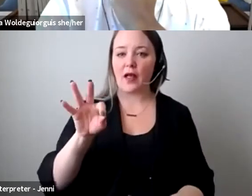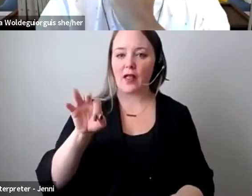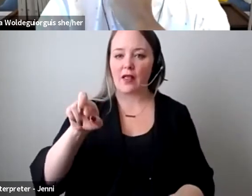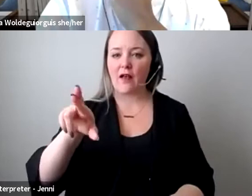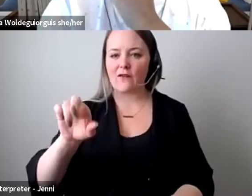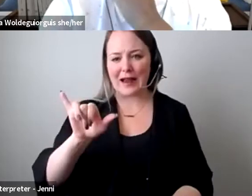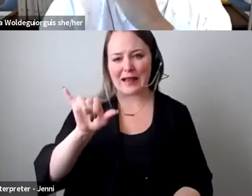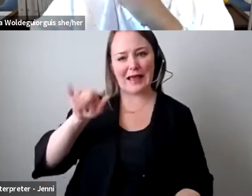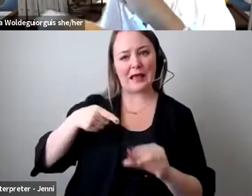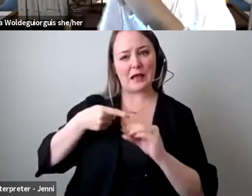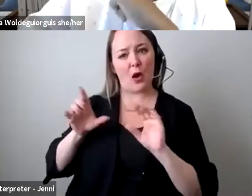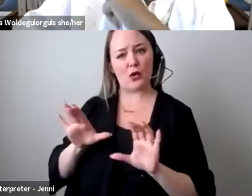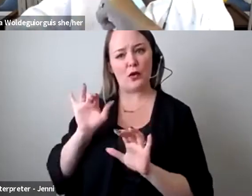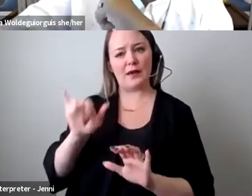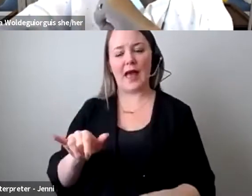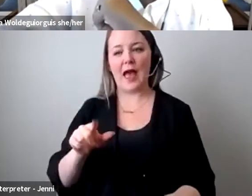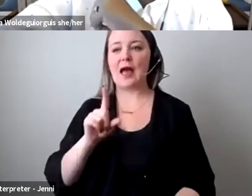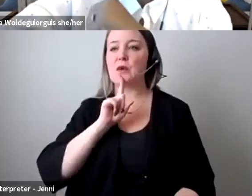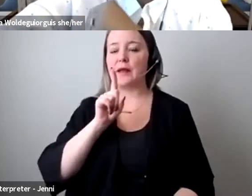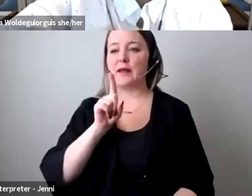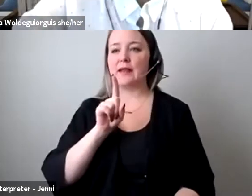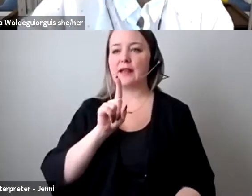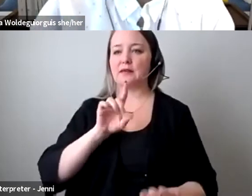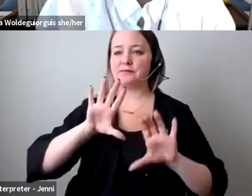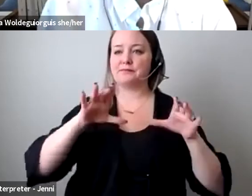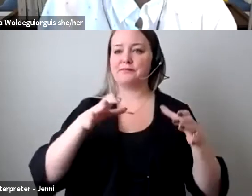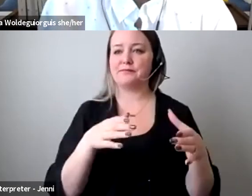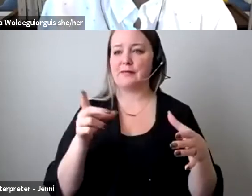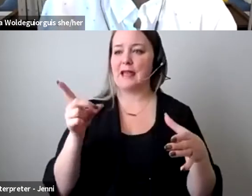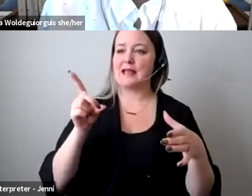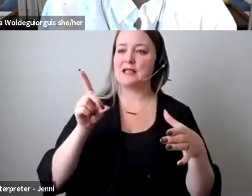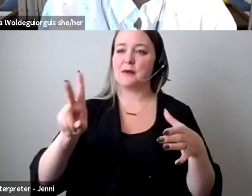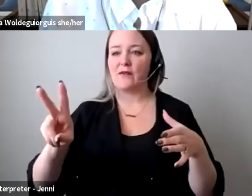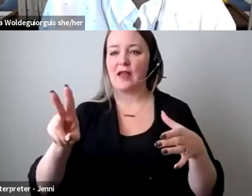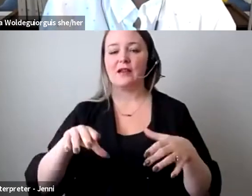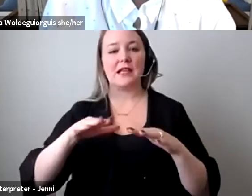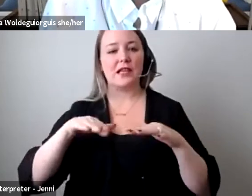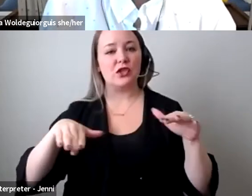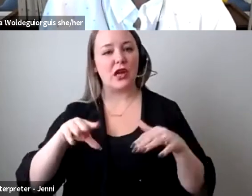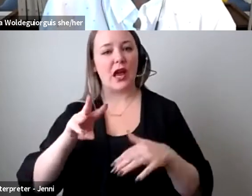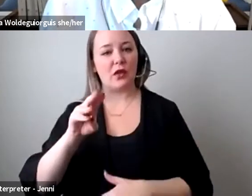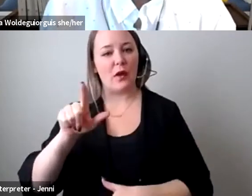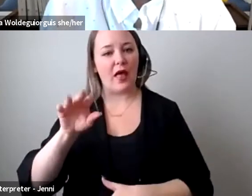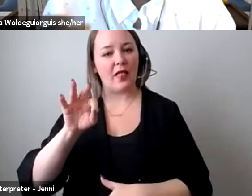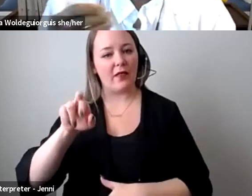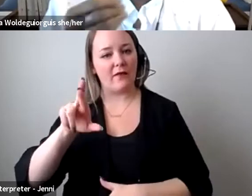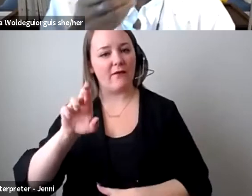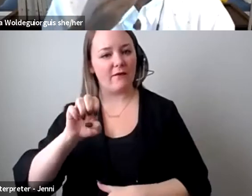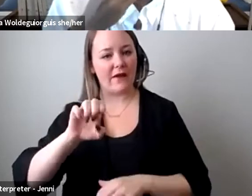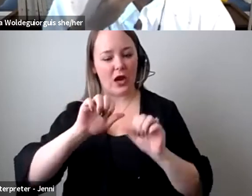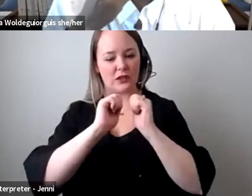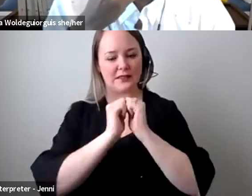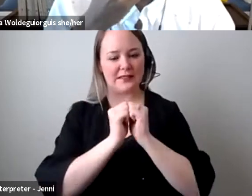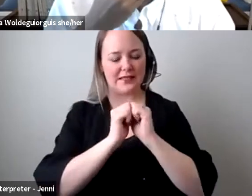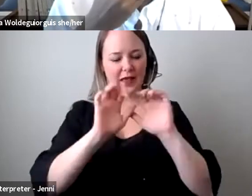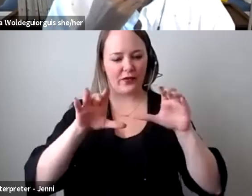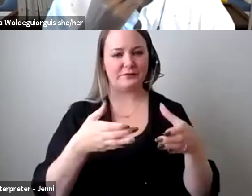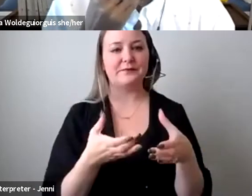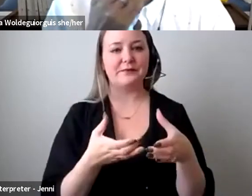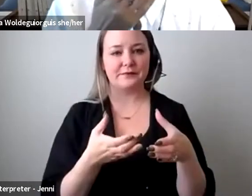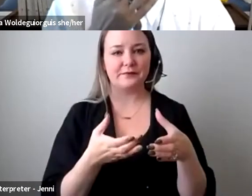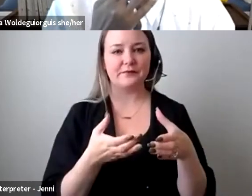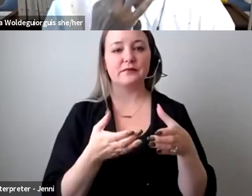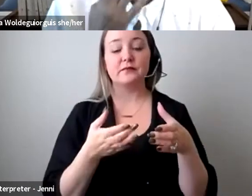really was to unite domestic violence and child welfare together, let they understand the dynamics of domestic